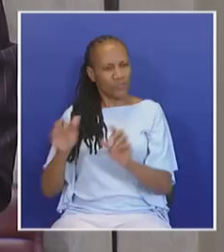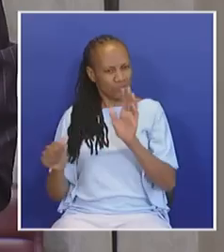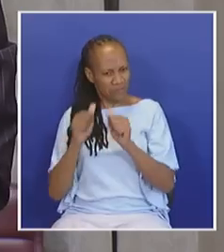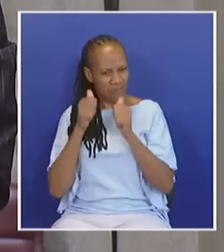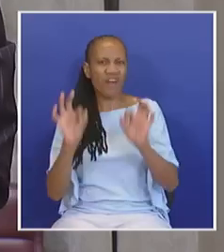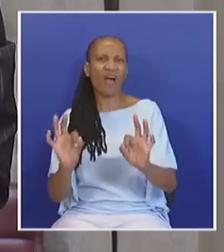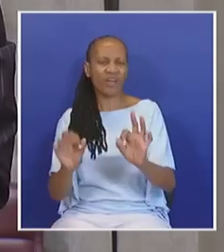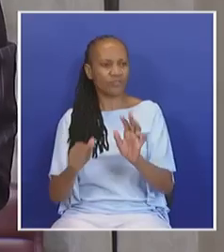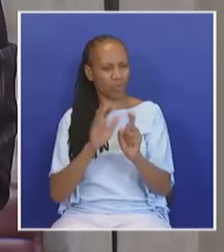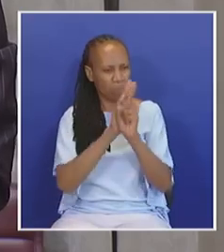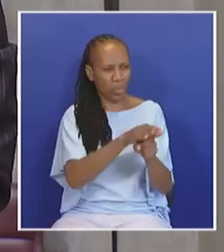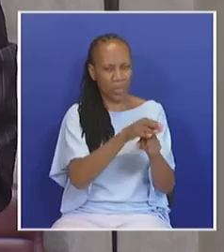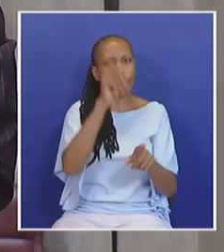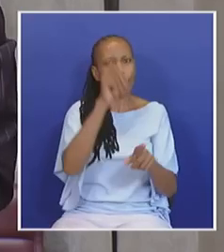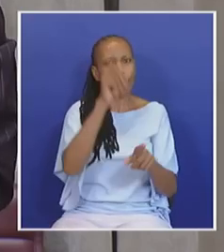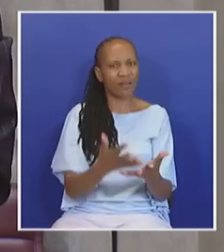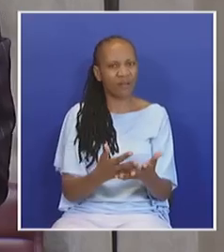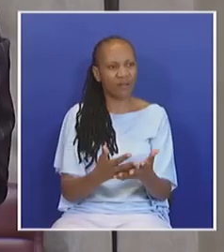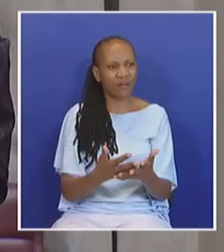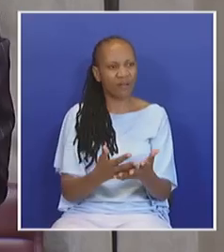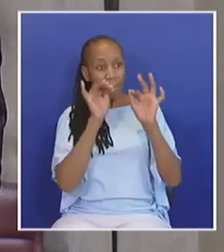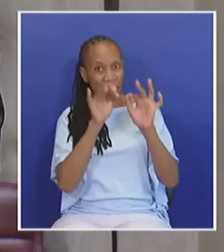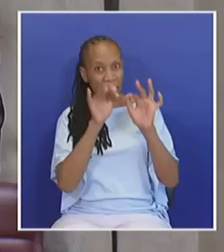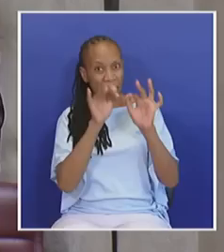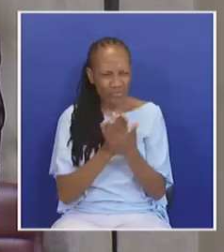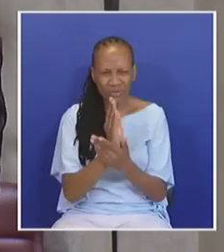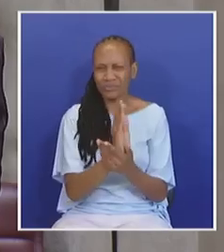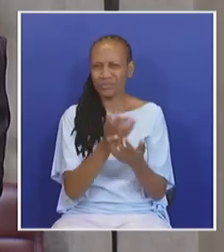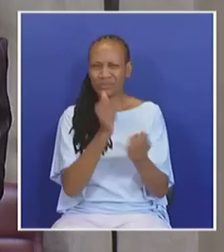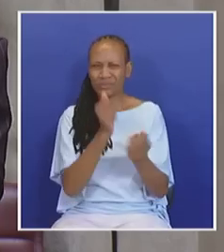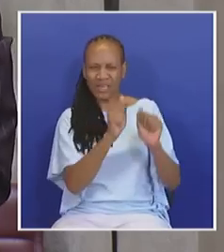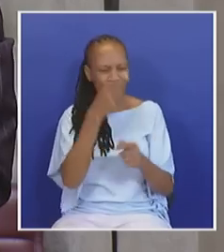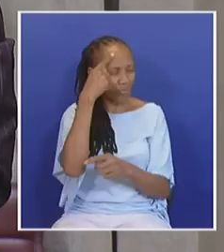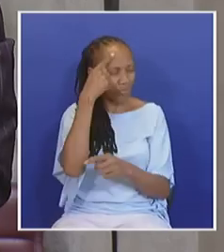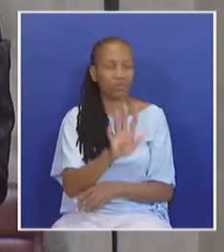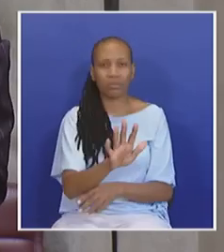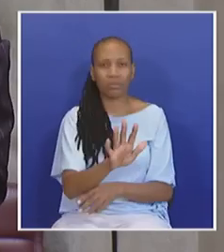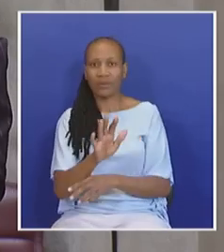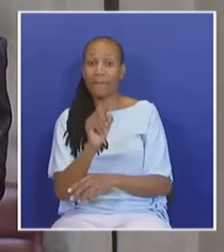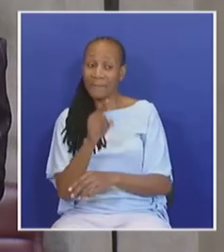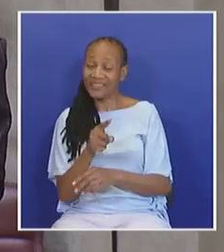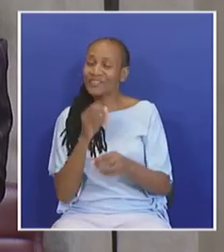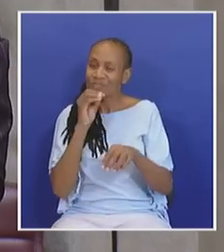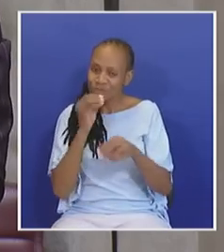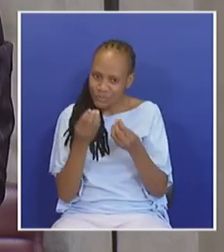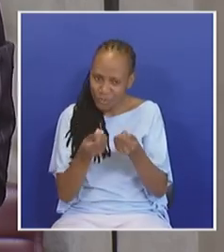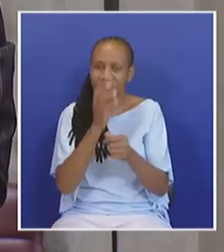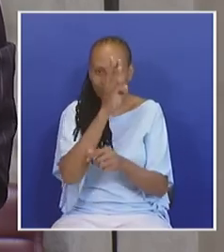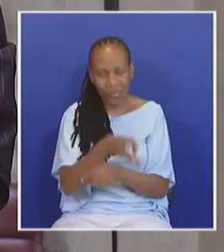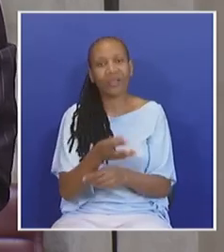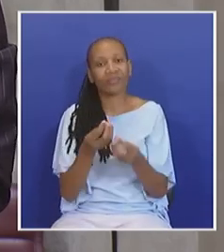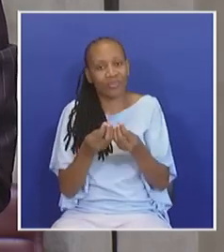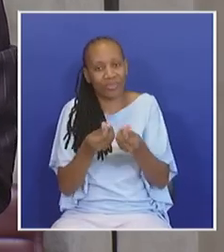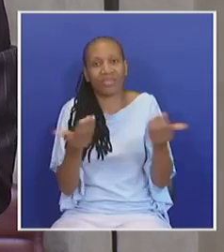visible, visceral, and undermining expressions of racism, but they are actually only the tip of the iceberg. Overt racism is